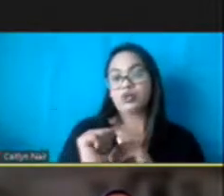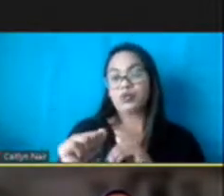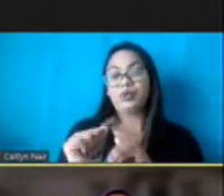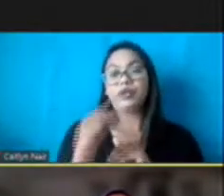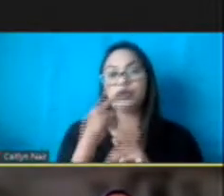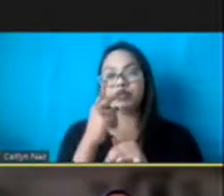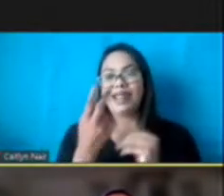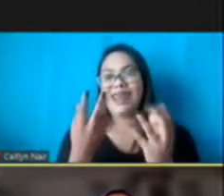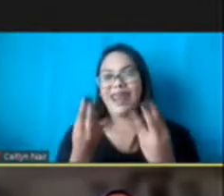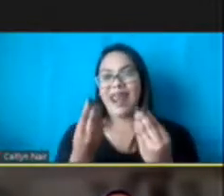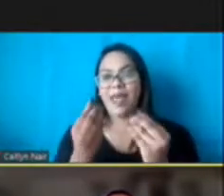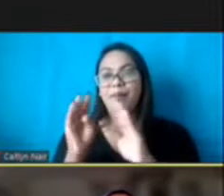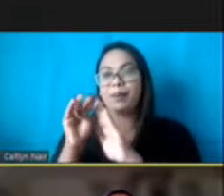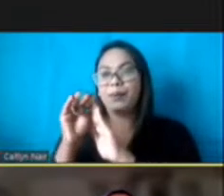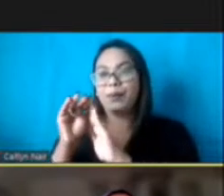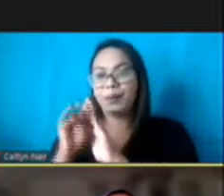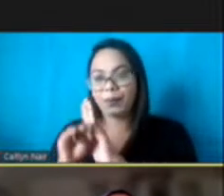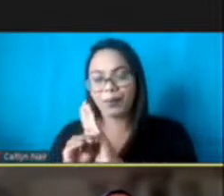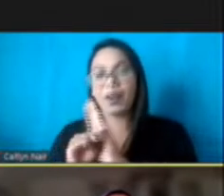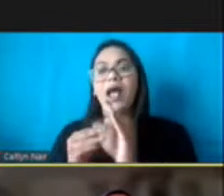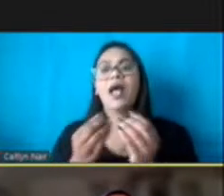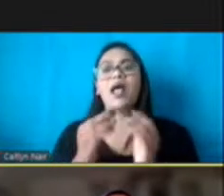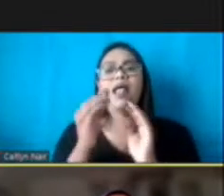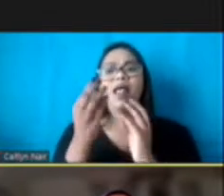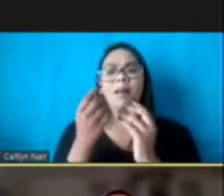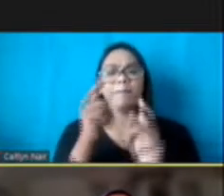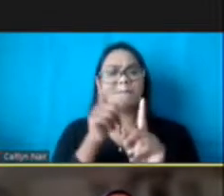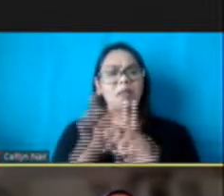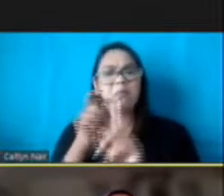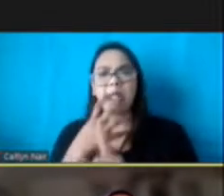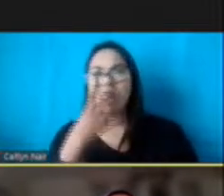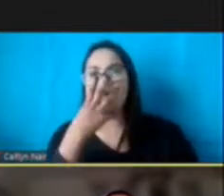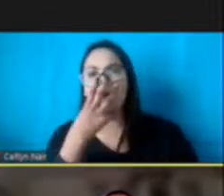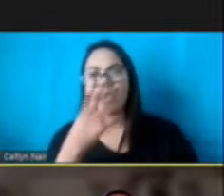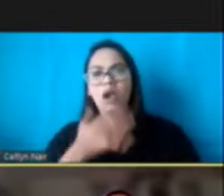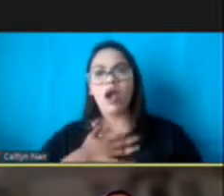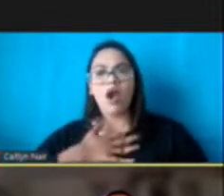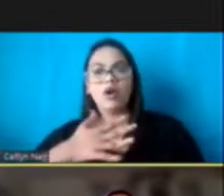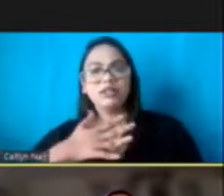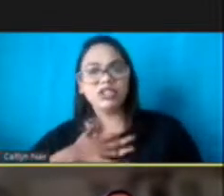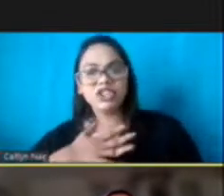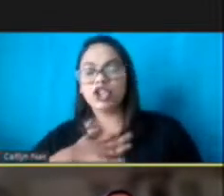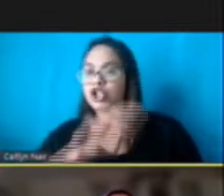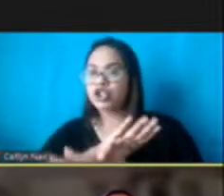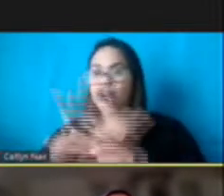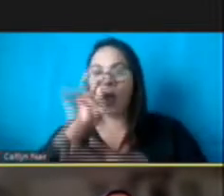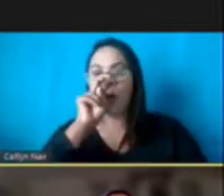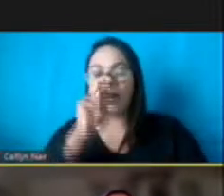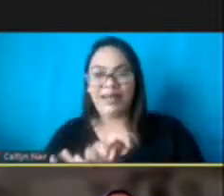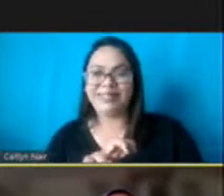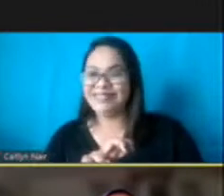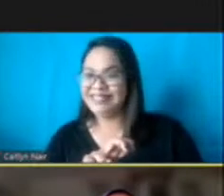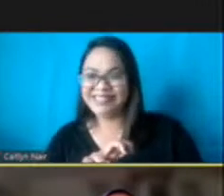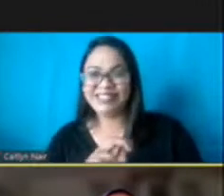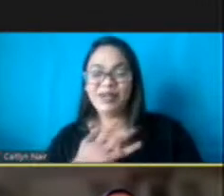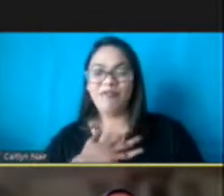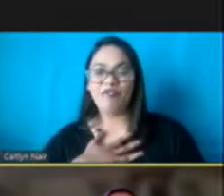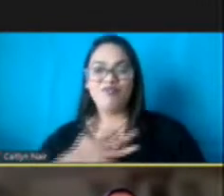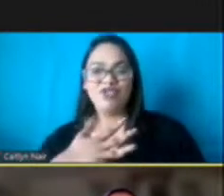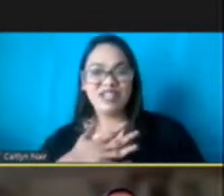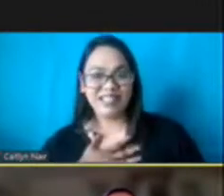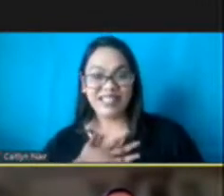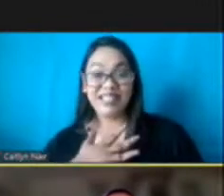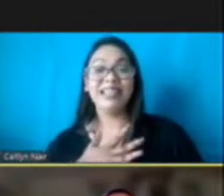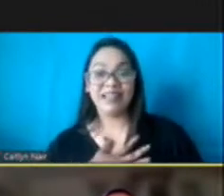the proportion of people who needed to be on oxygen. And actually, it's been lower than it was, in comparison with any of the previous